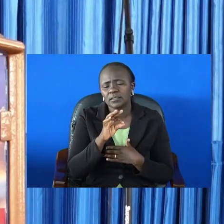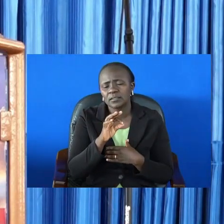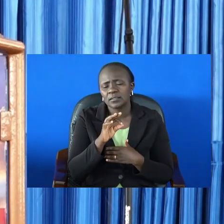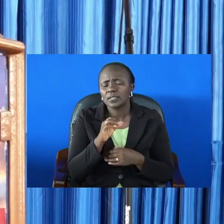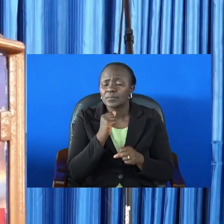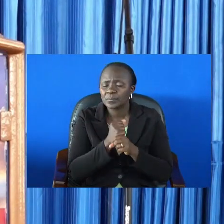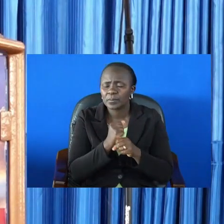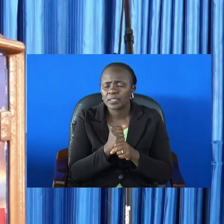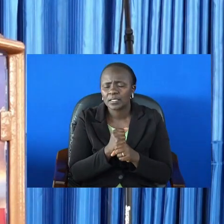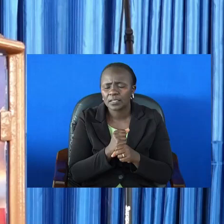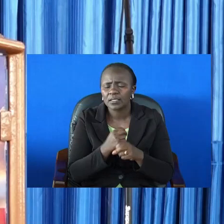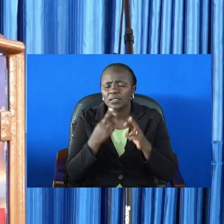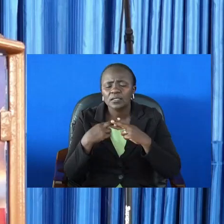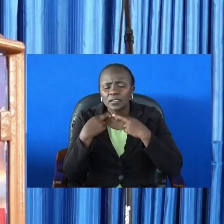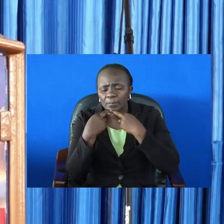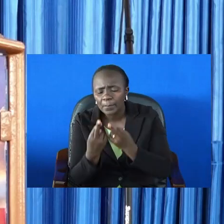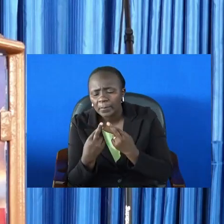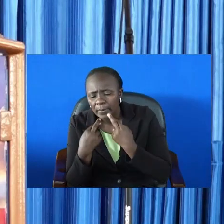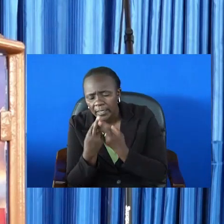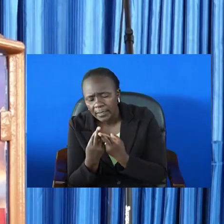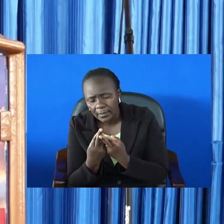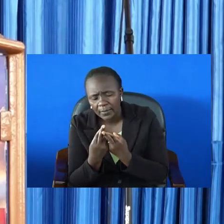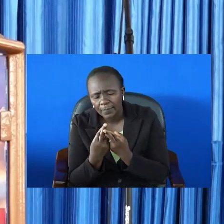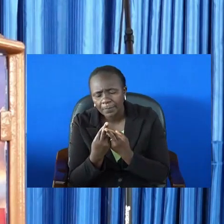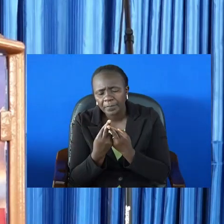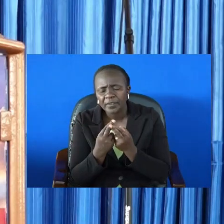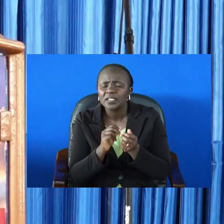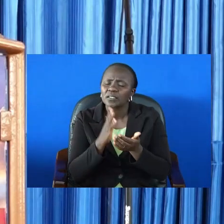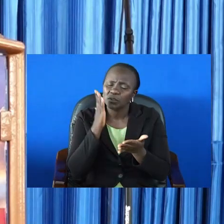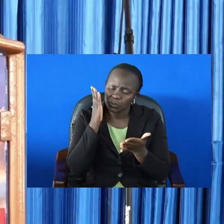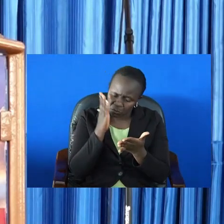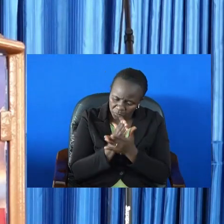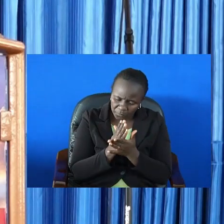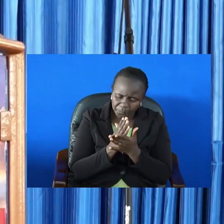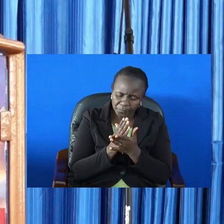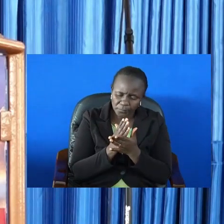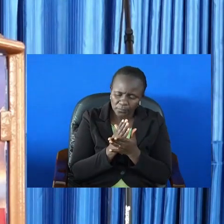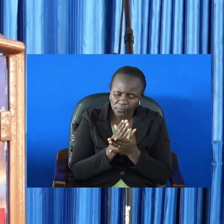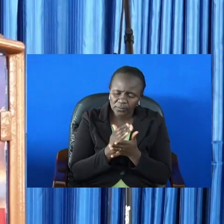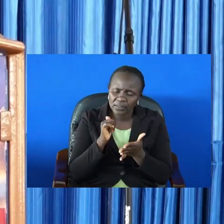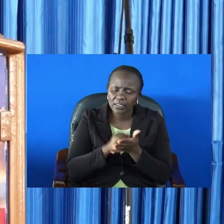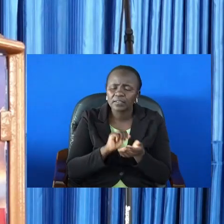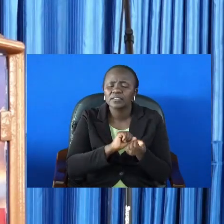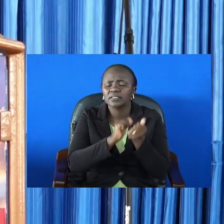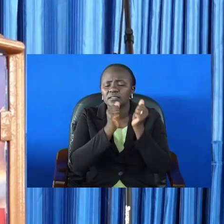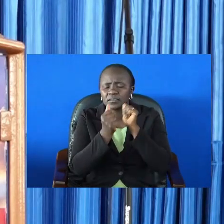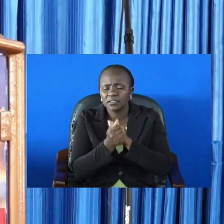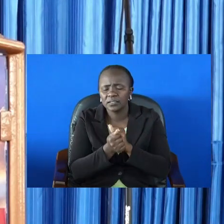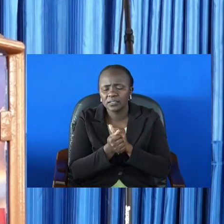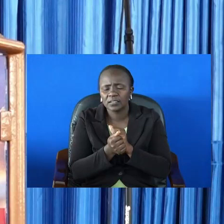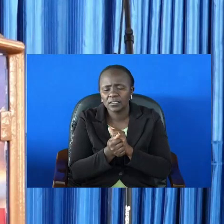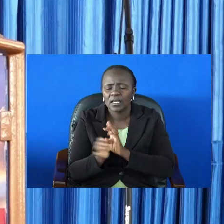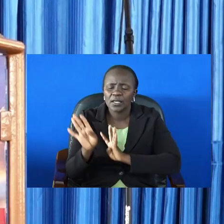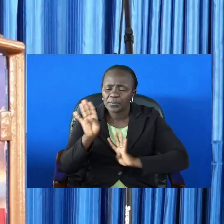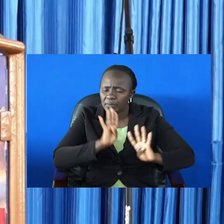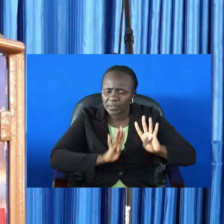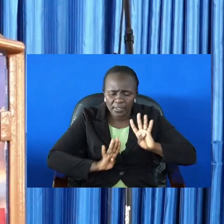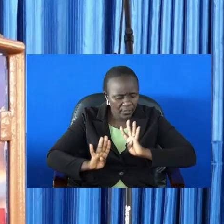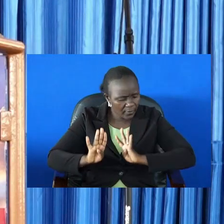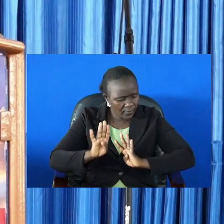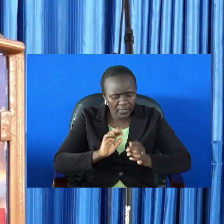cause repentance that is genuine, that will turn his behavior or our